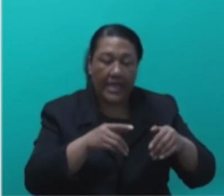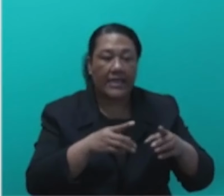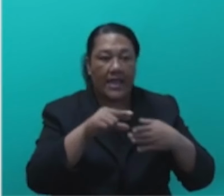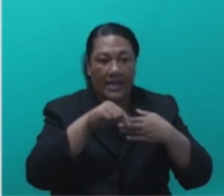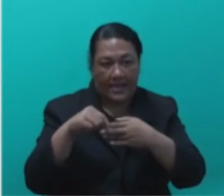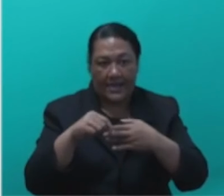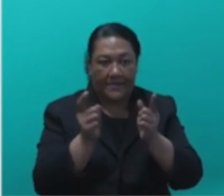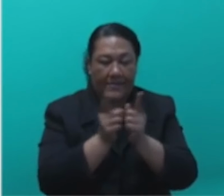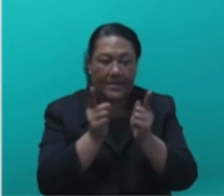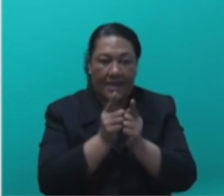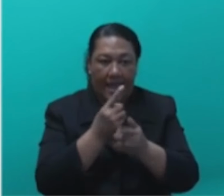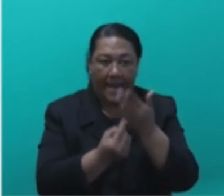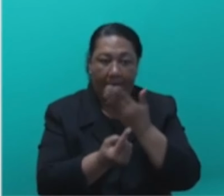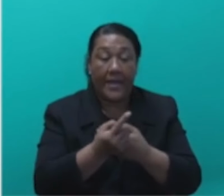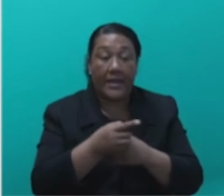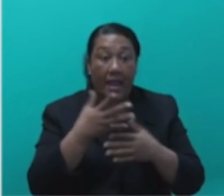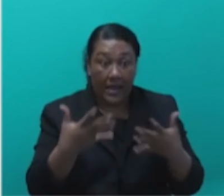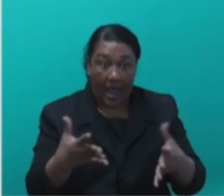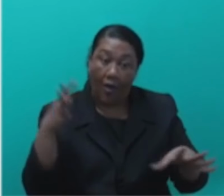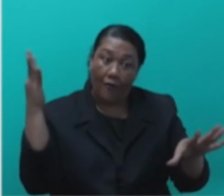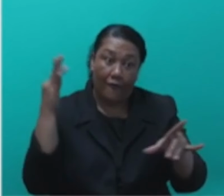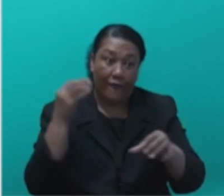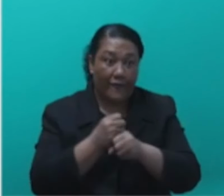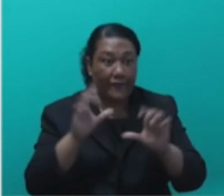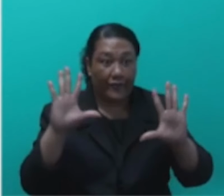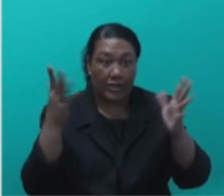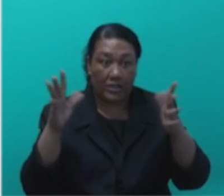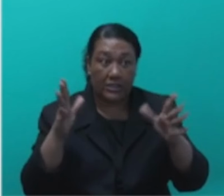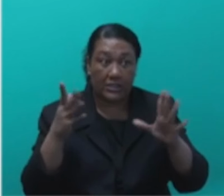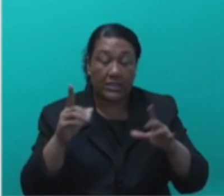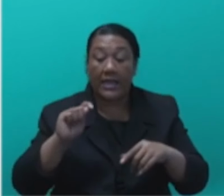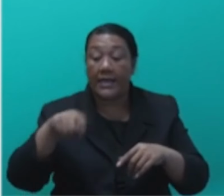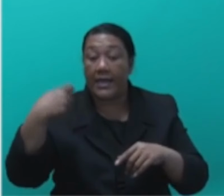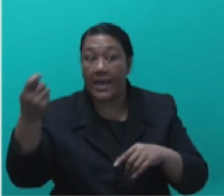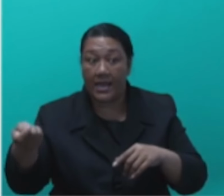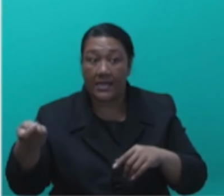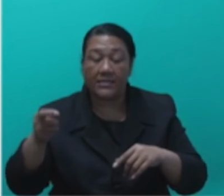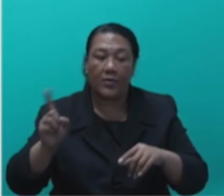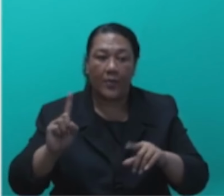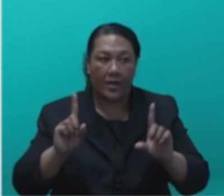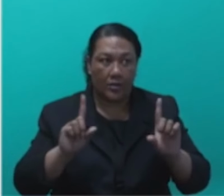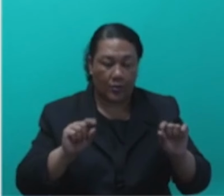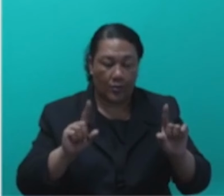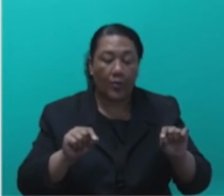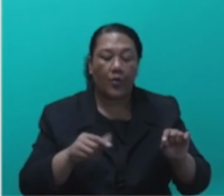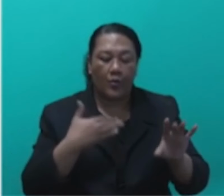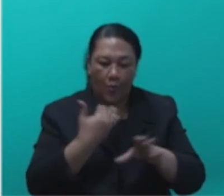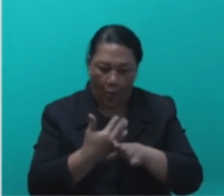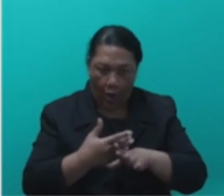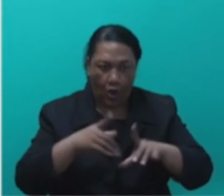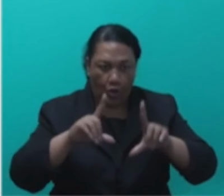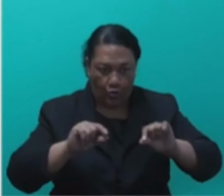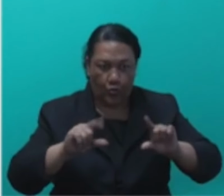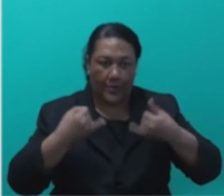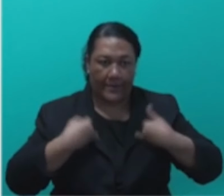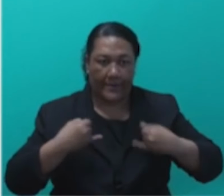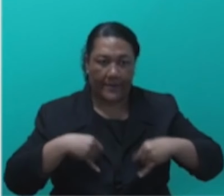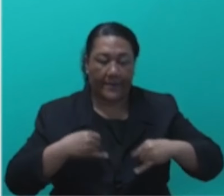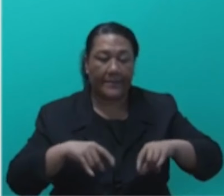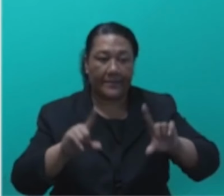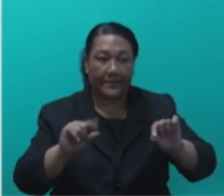sir, now that the meeting has concluded, the next stage is for work to start. All in all, Mr. Speaker, sir,